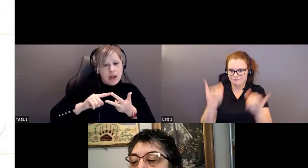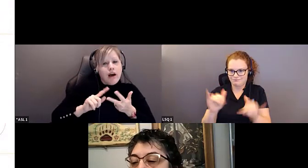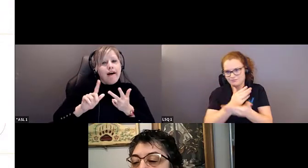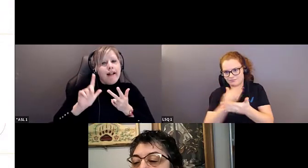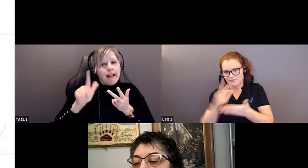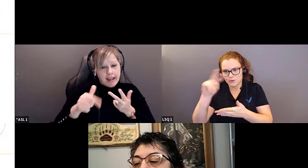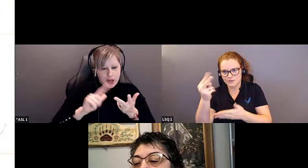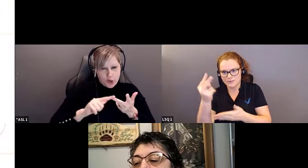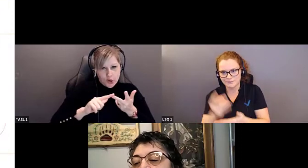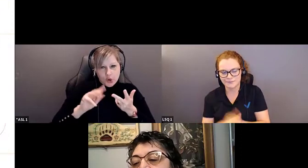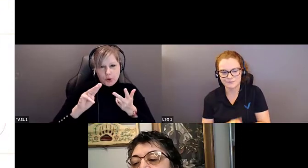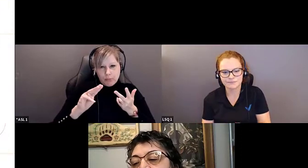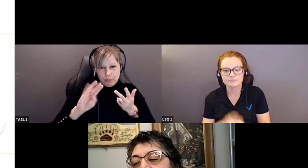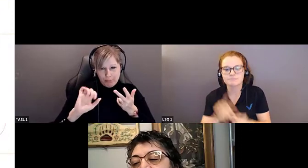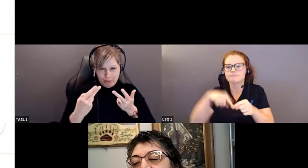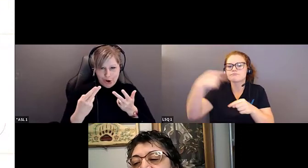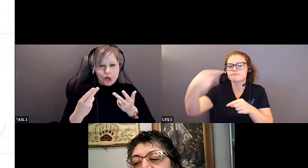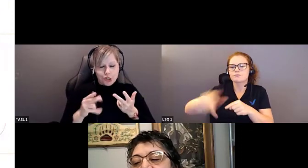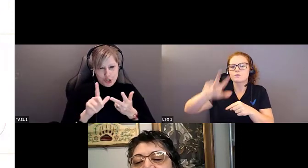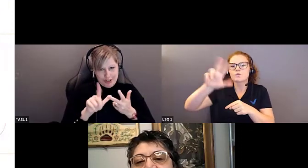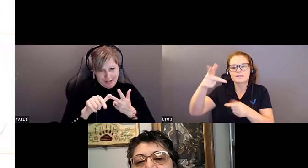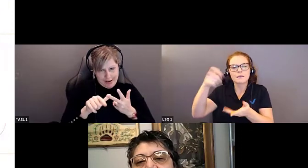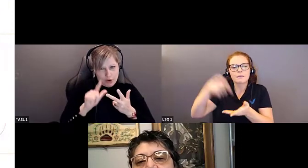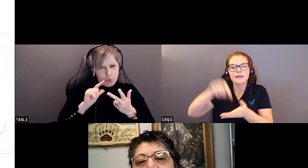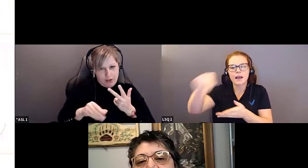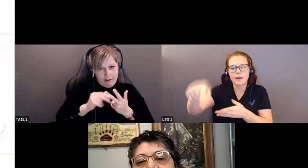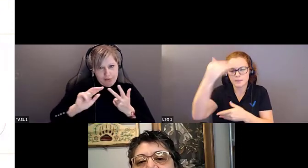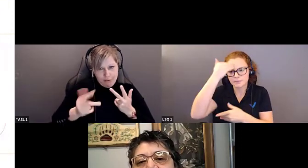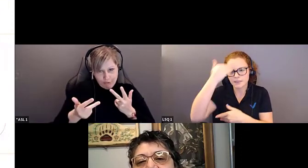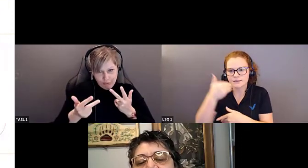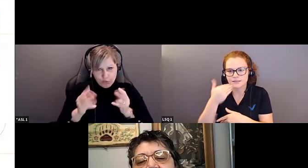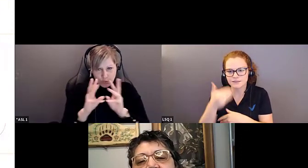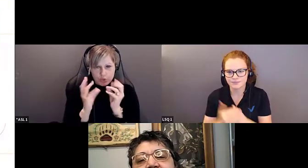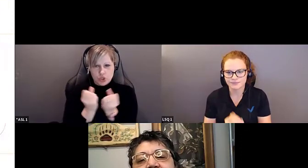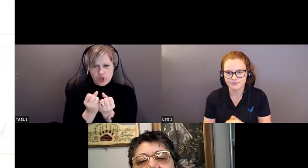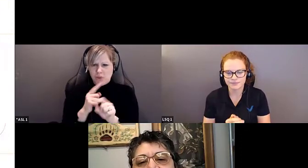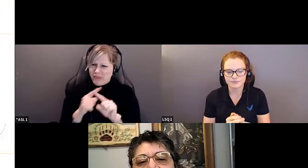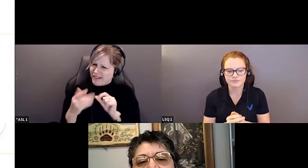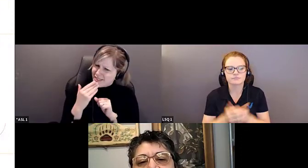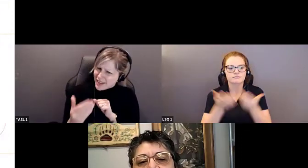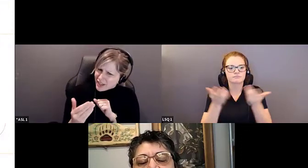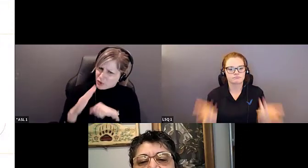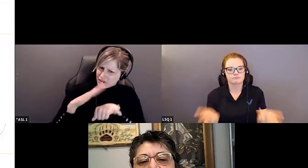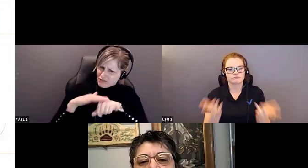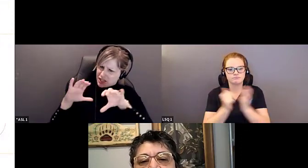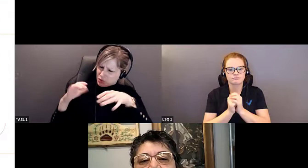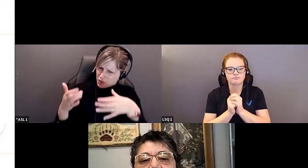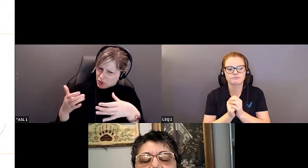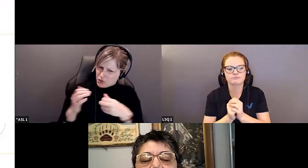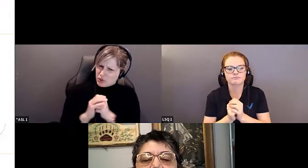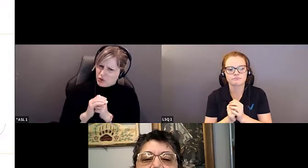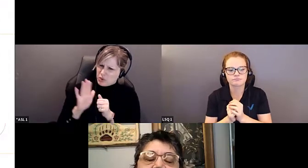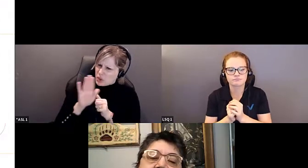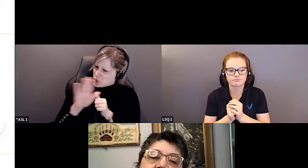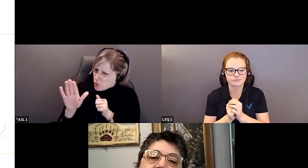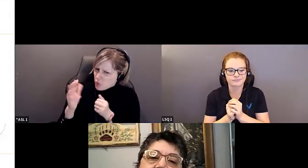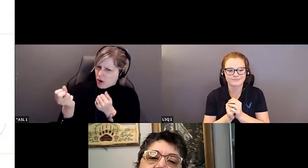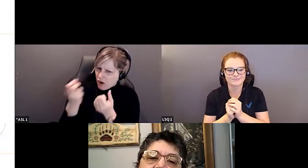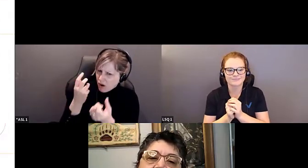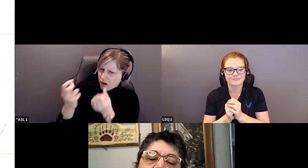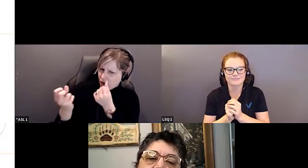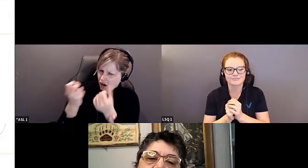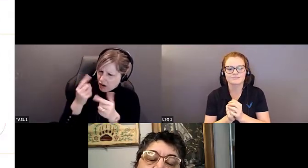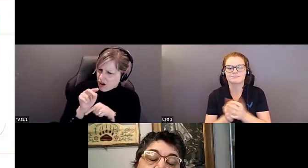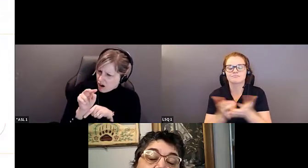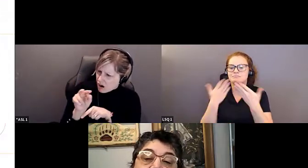coming in March. And I'd really like to acknowledge the thoughtfulness that they provided in ensuring